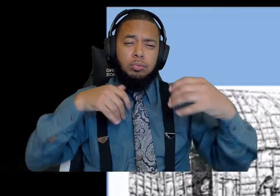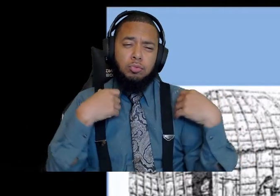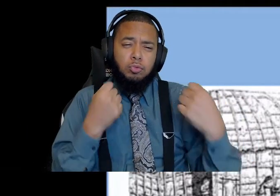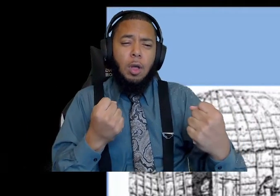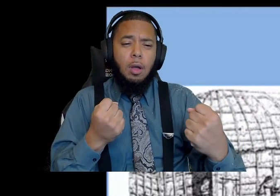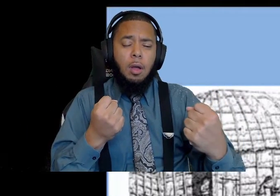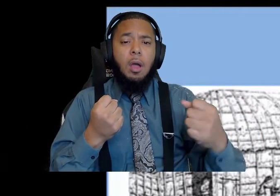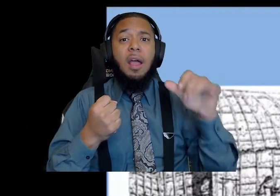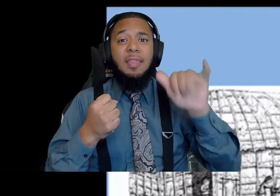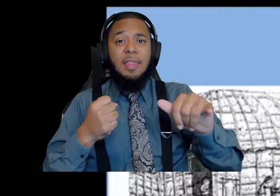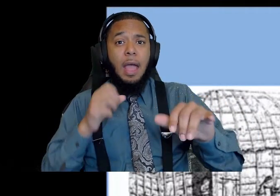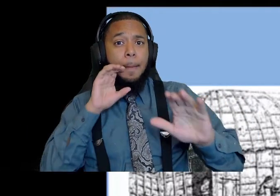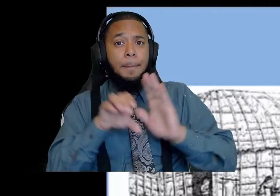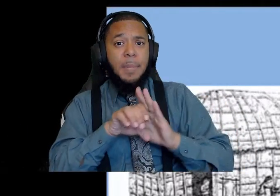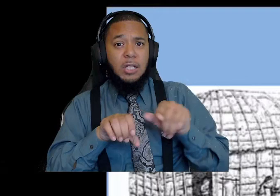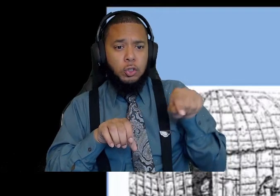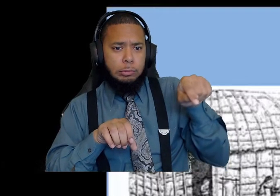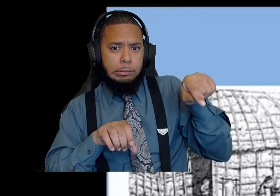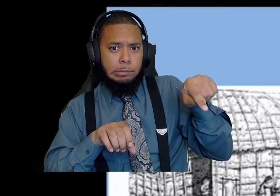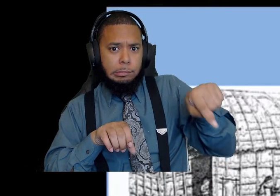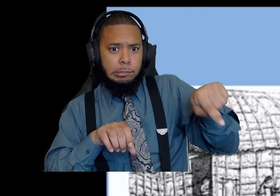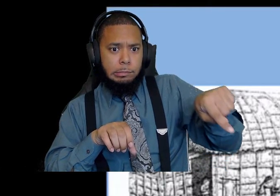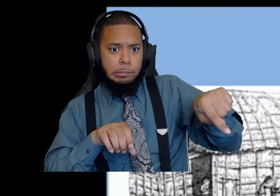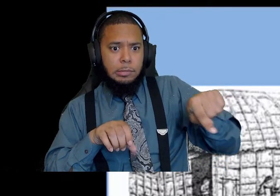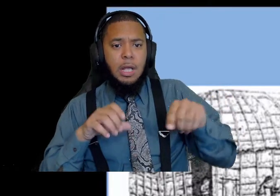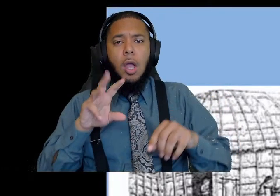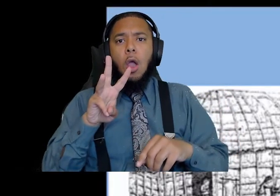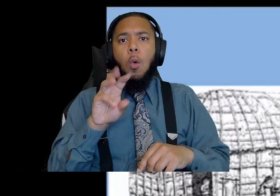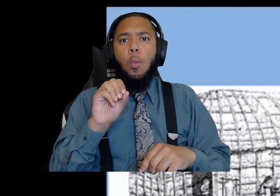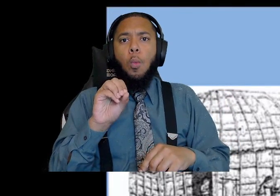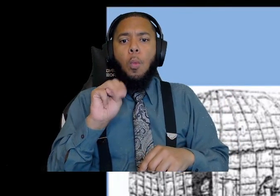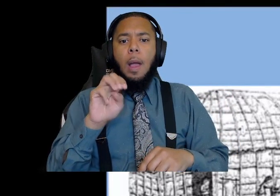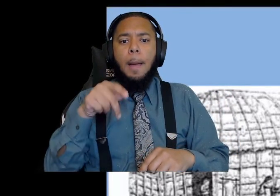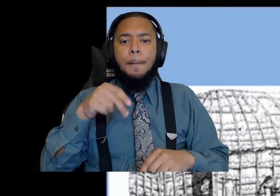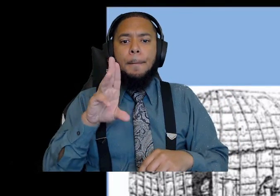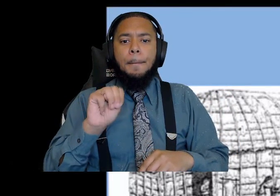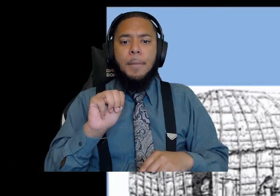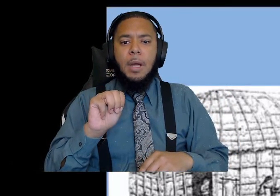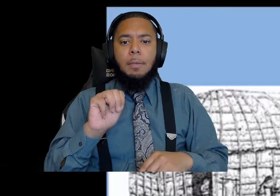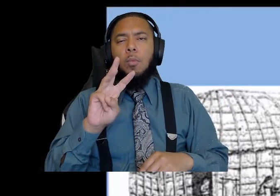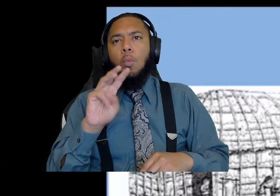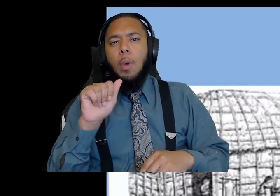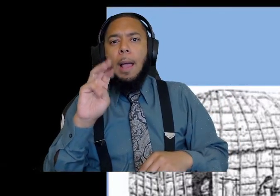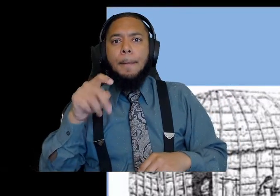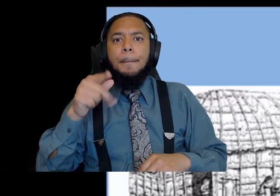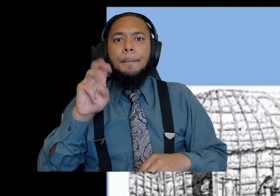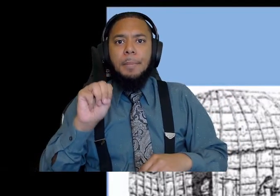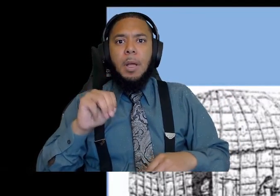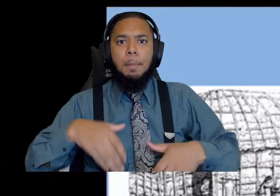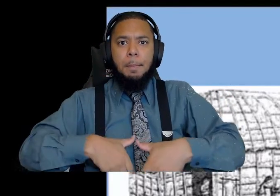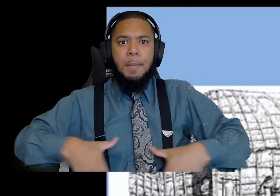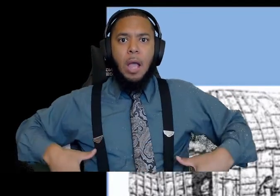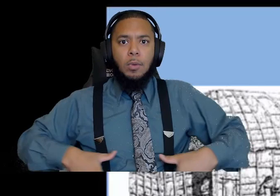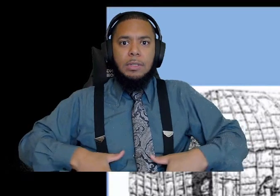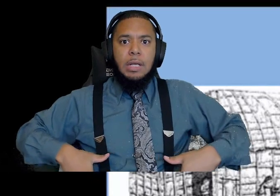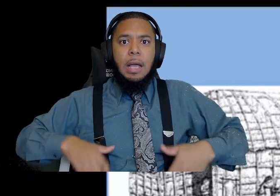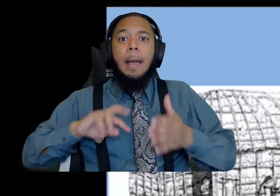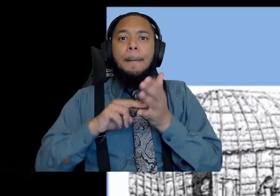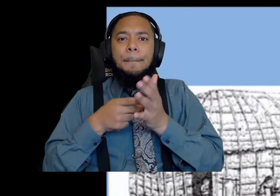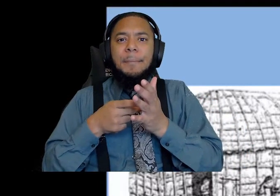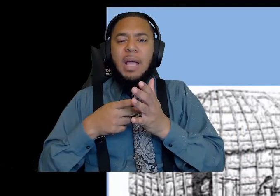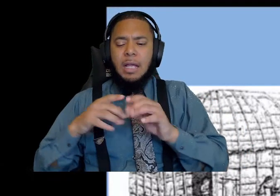This picture over in the bottom corner is the wampum belt. The wampum belt recognizes the Iroquois Confederacy. Each